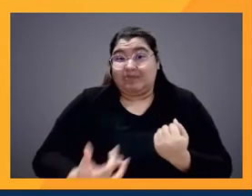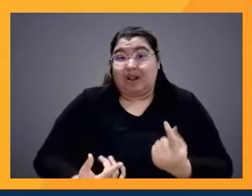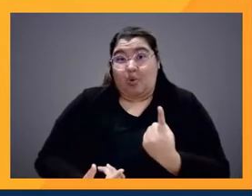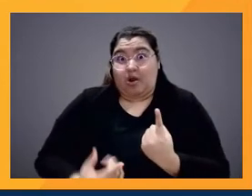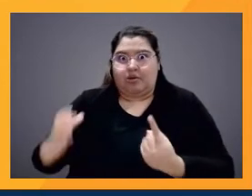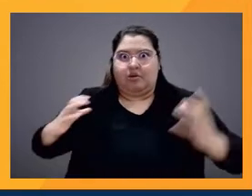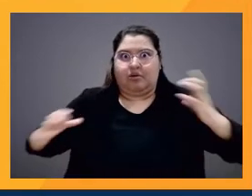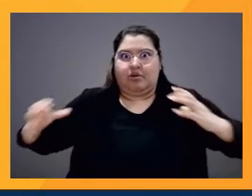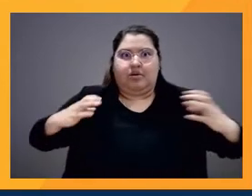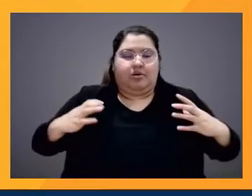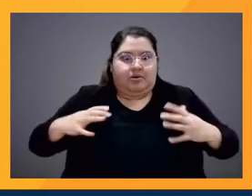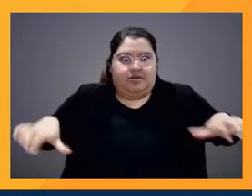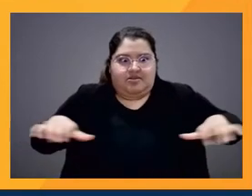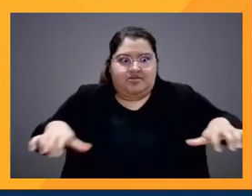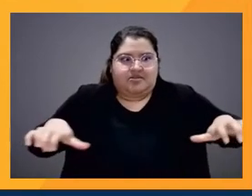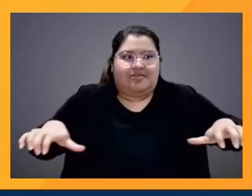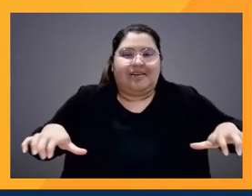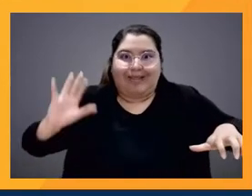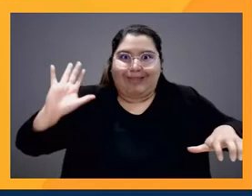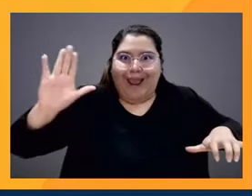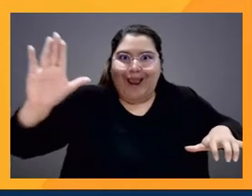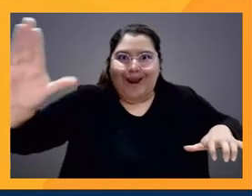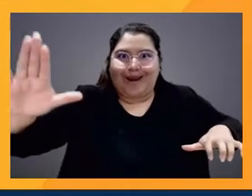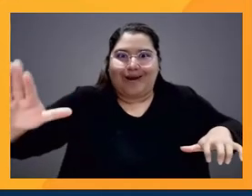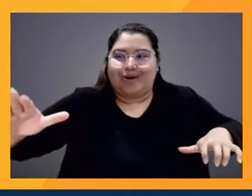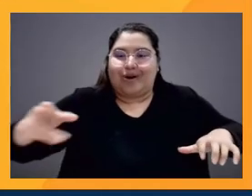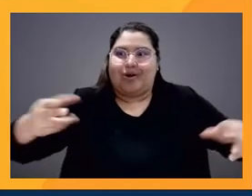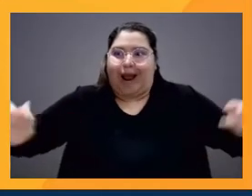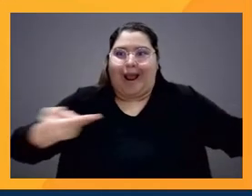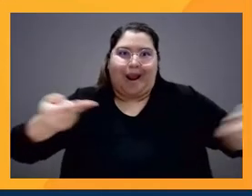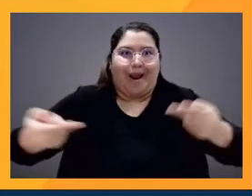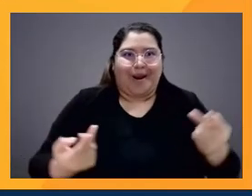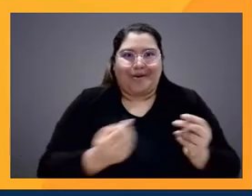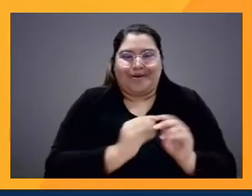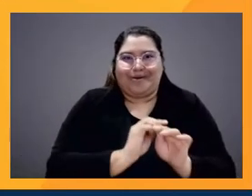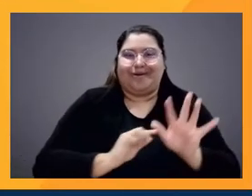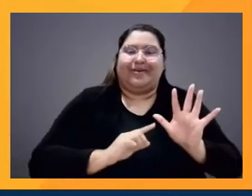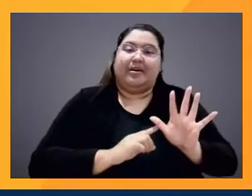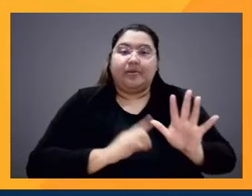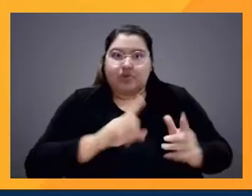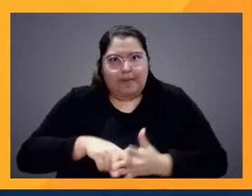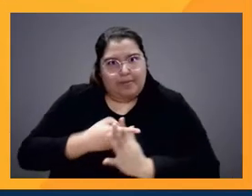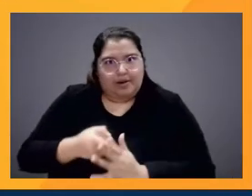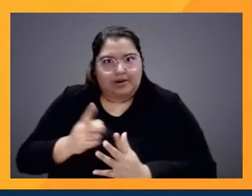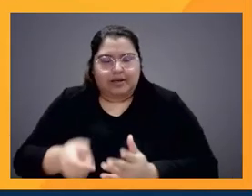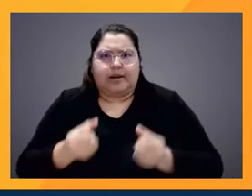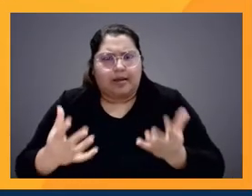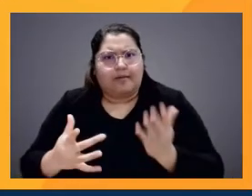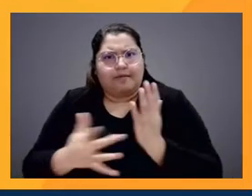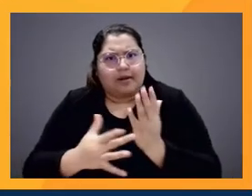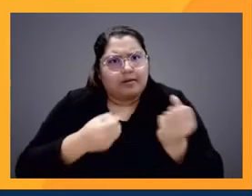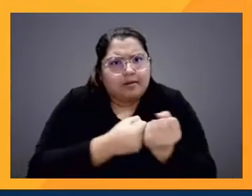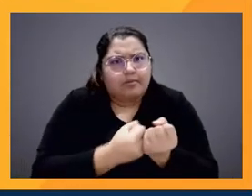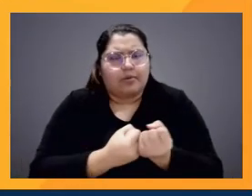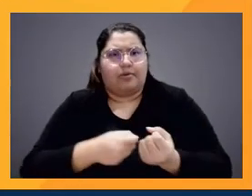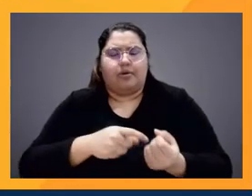learn more about strategies, cutting edge strategies on how to operate their business, how to expand into new markets, how to access capital to